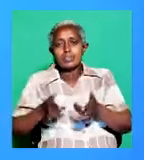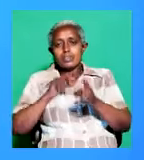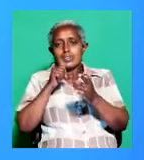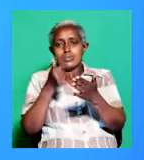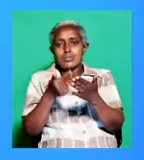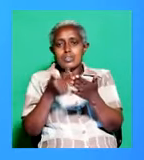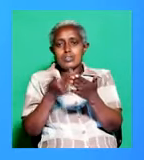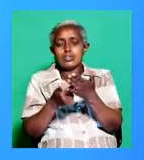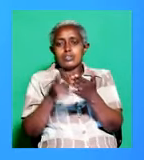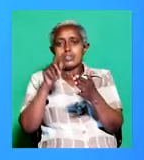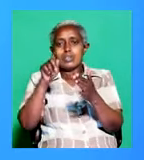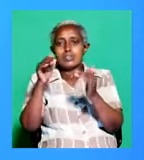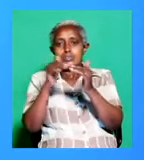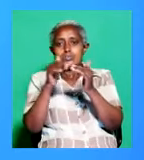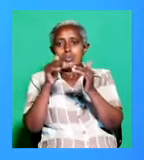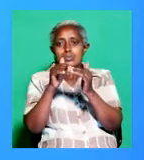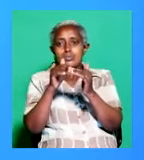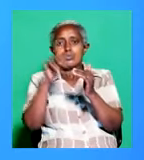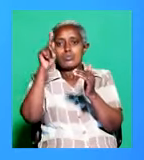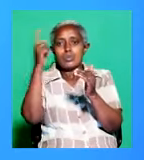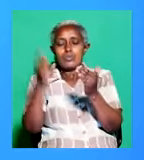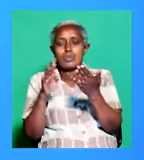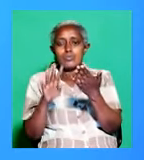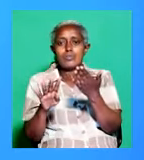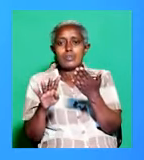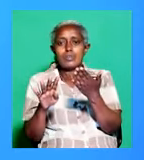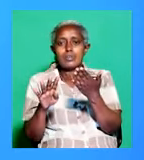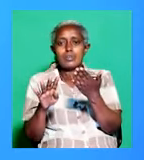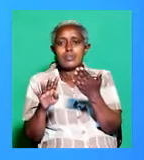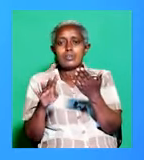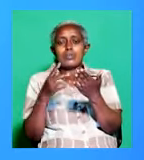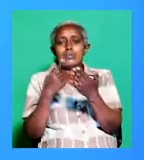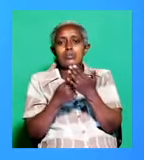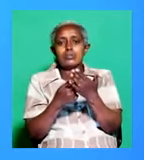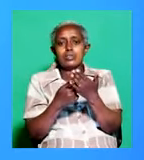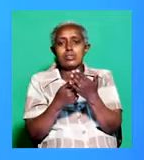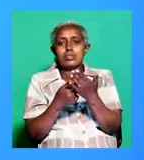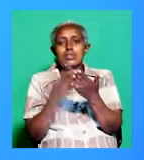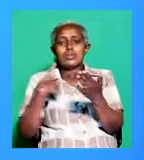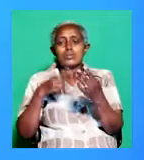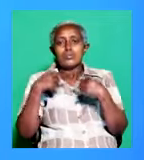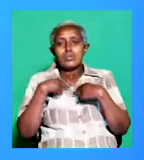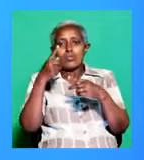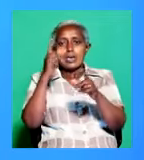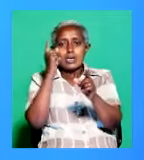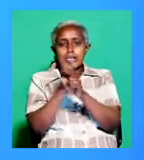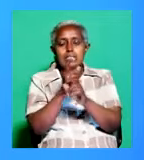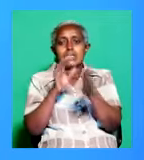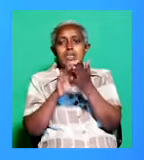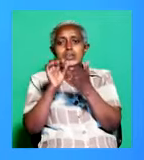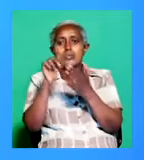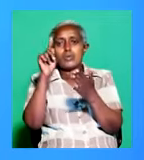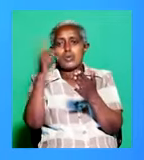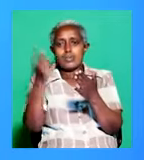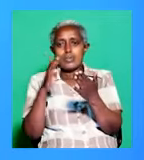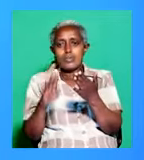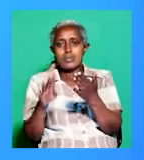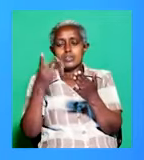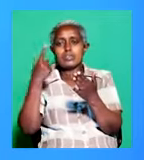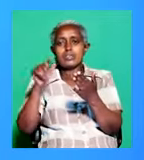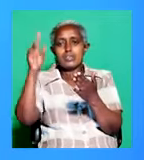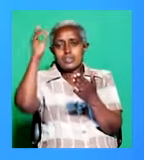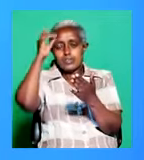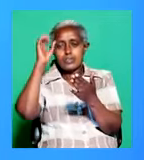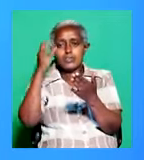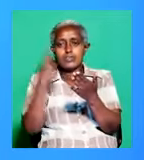exist at x equals to 1 over 4. So from this, we have one critical number, 1 over 4, since the derivative